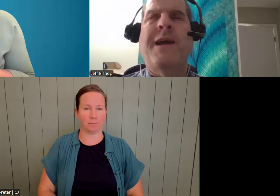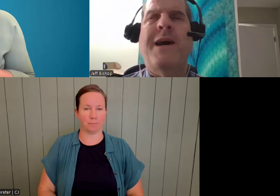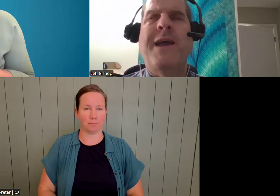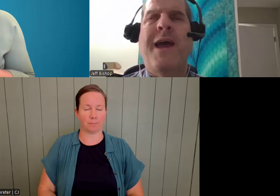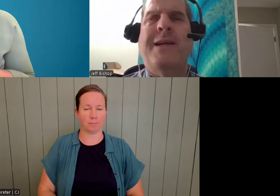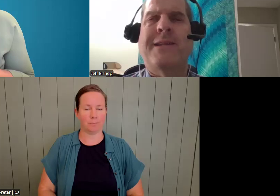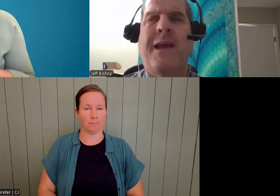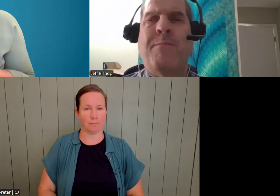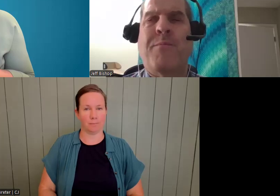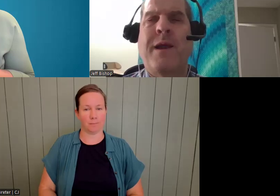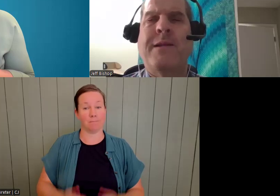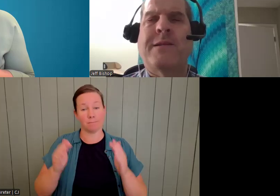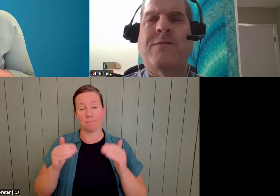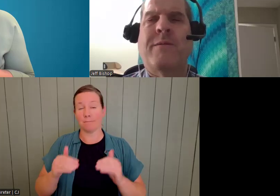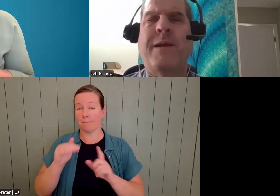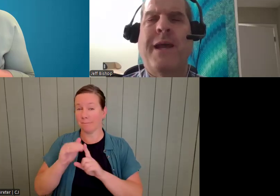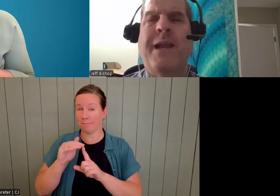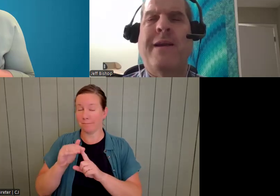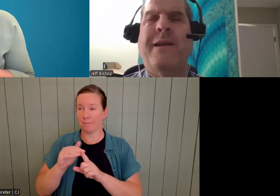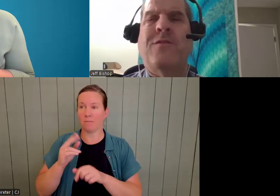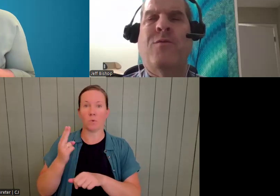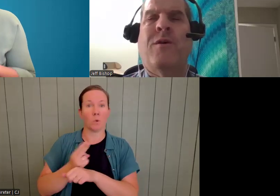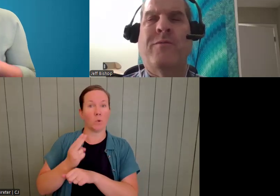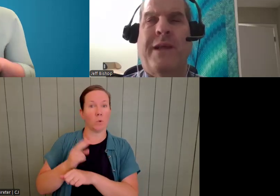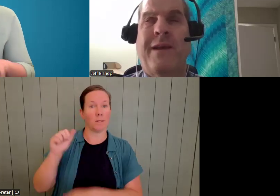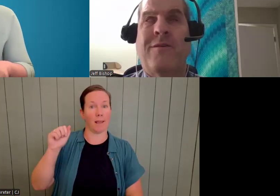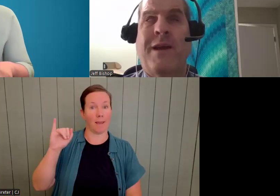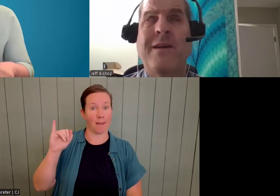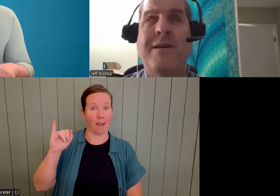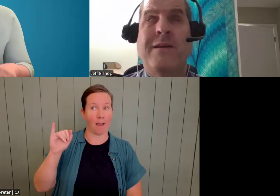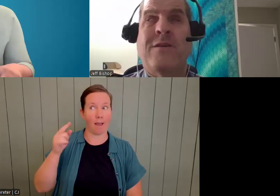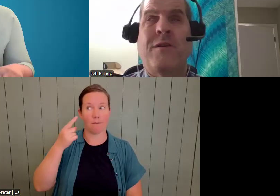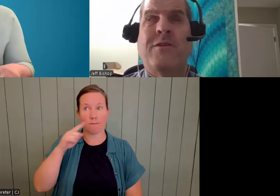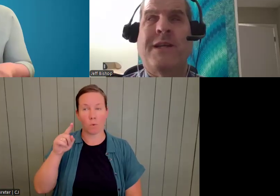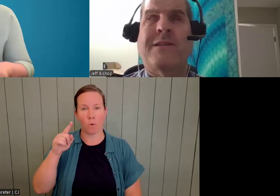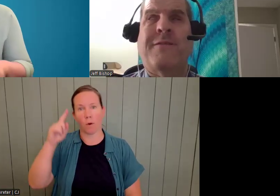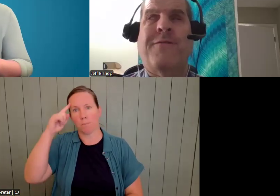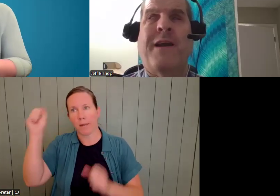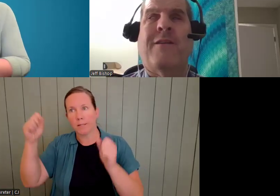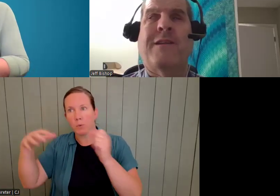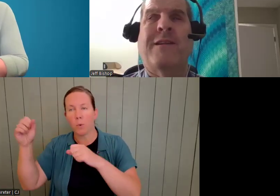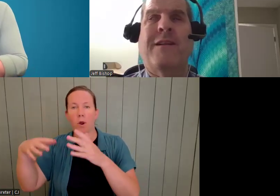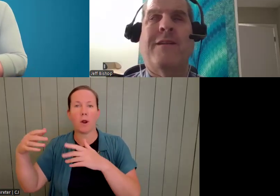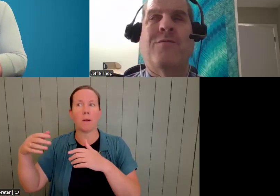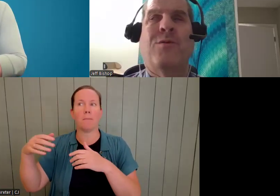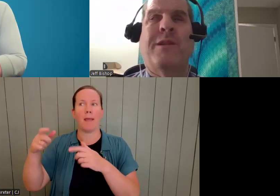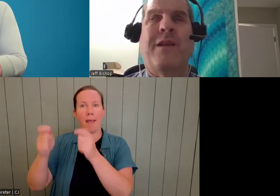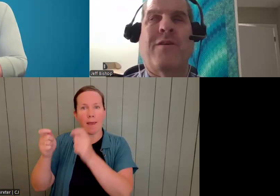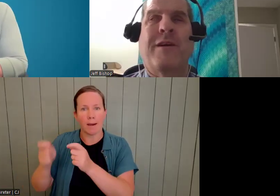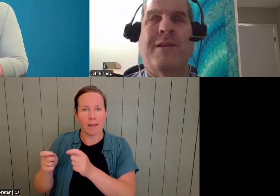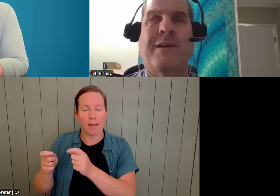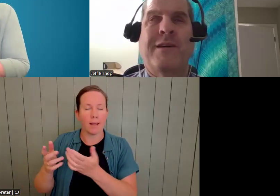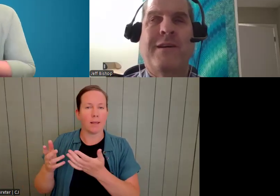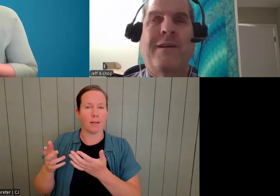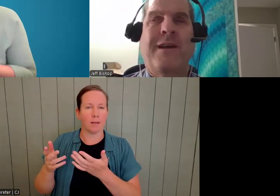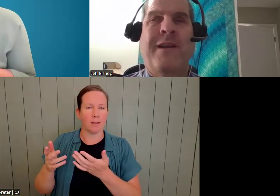Use AI as a brainstorming and editing tool only, okay? Don't use it as the final tool that you're